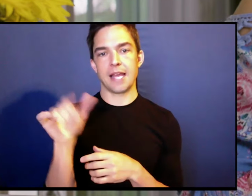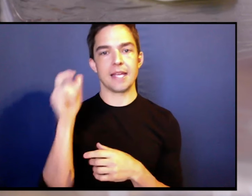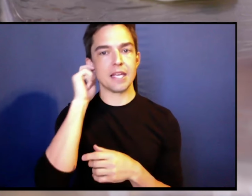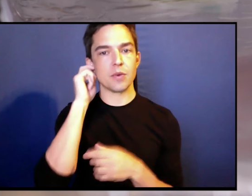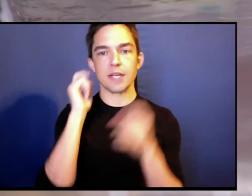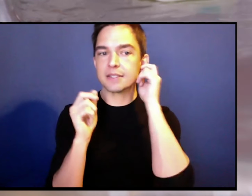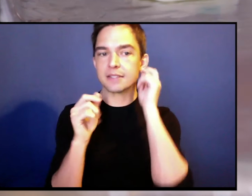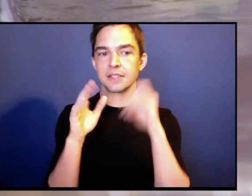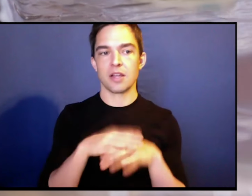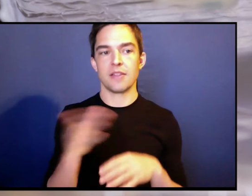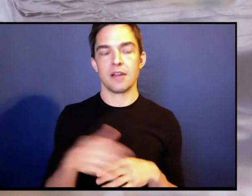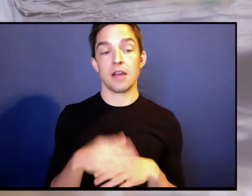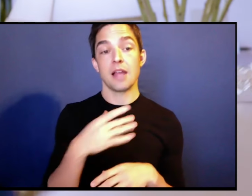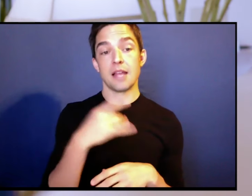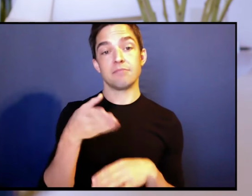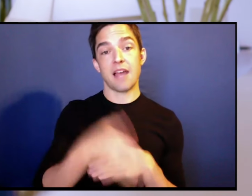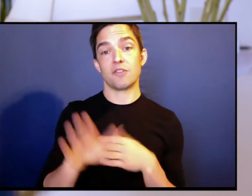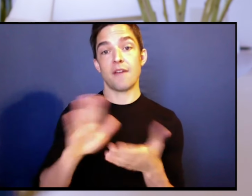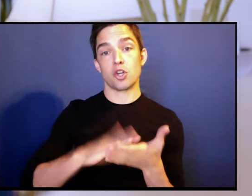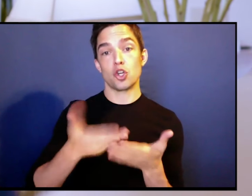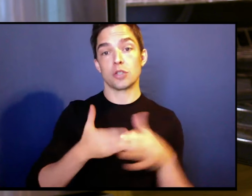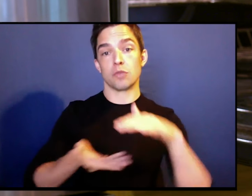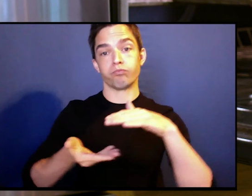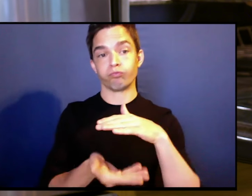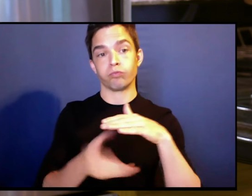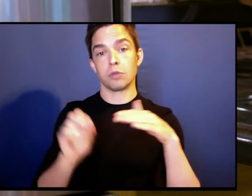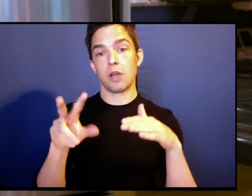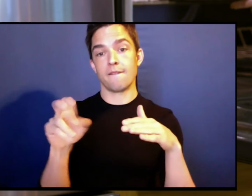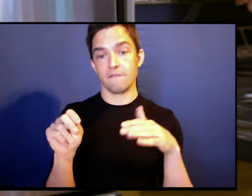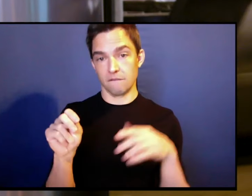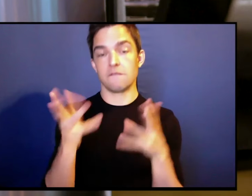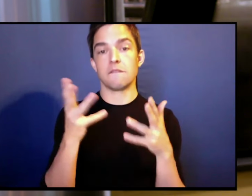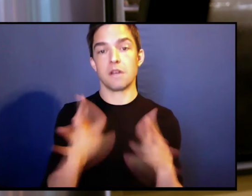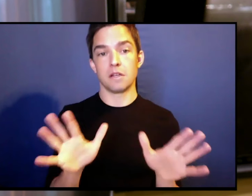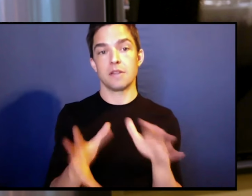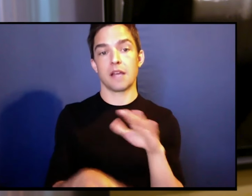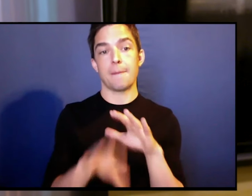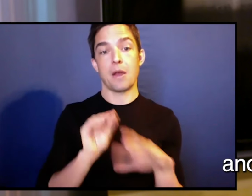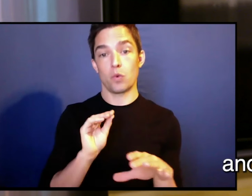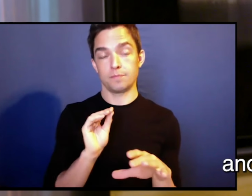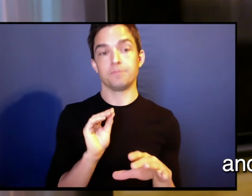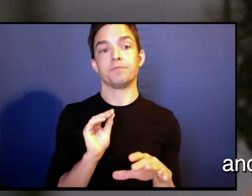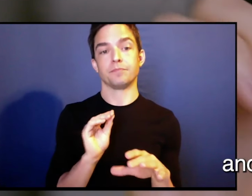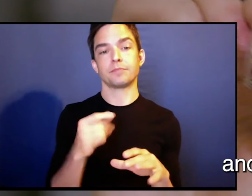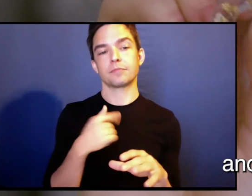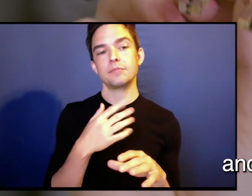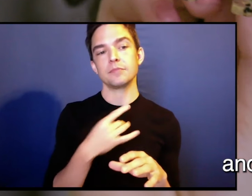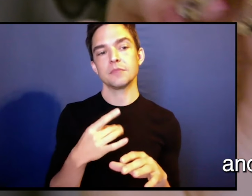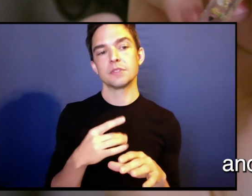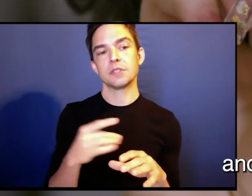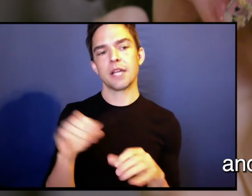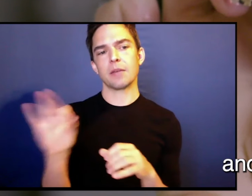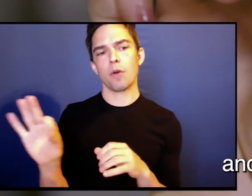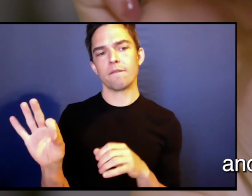I like after I've cooked, put them in the oven, they come out. I like to just take